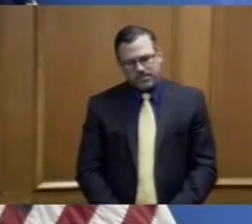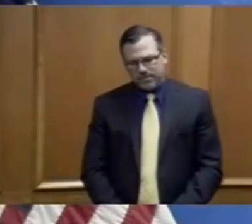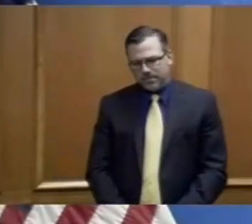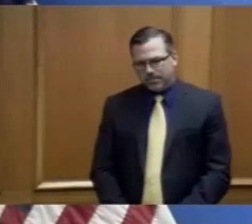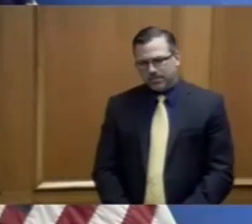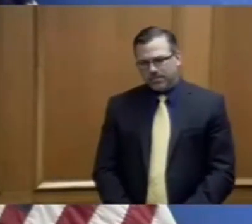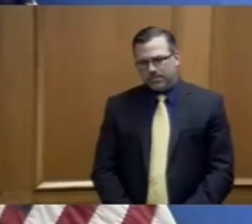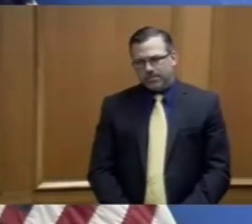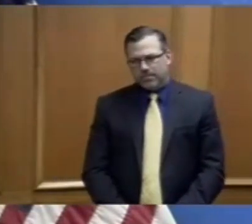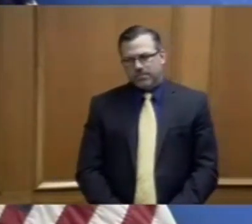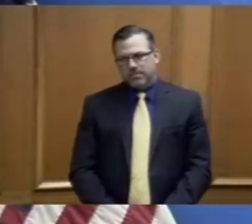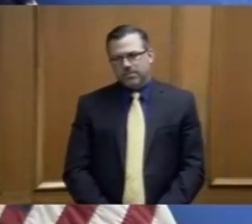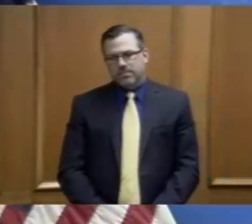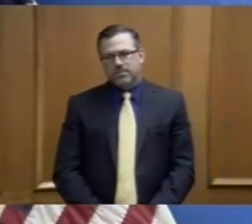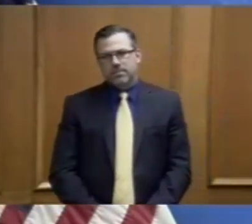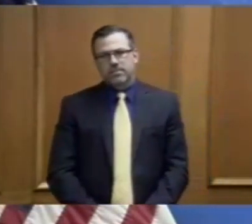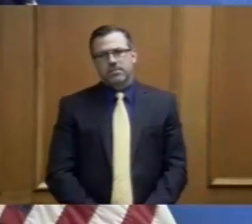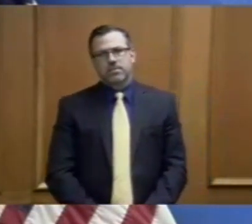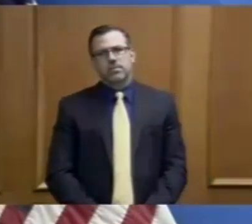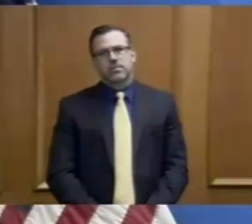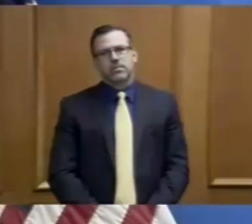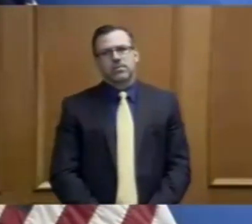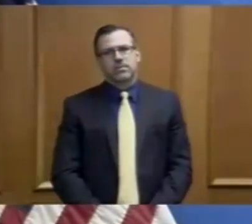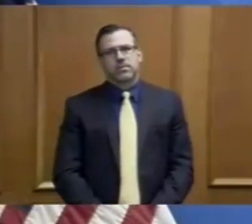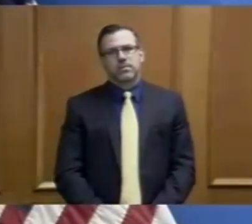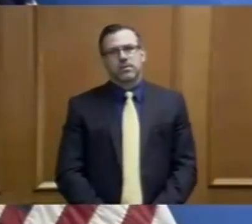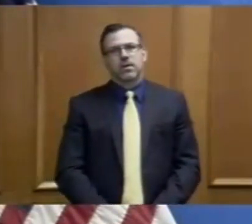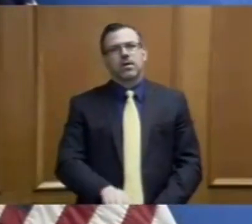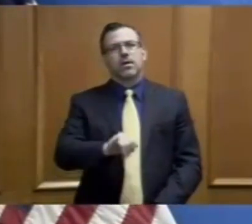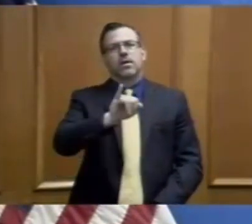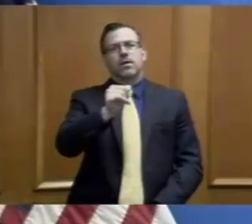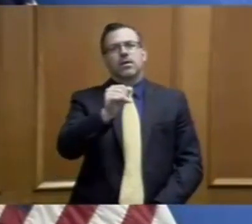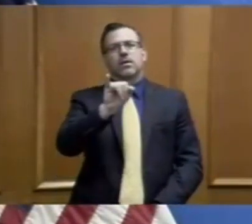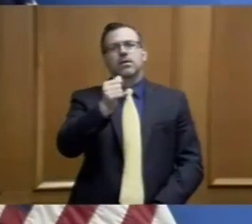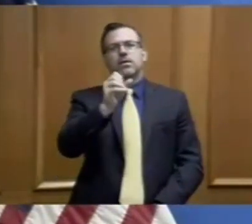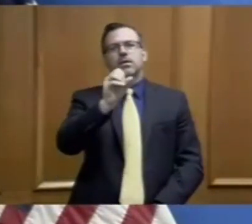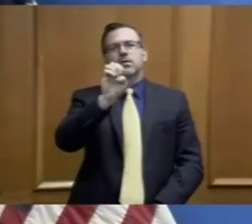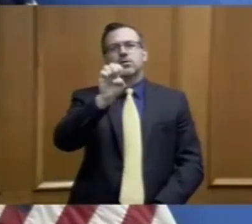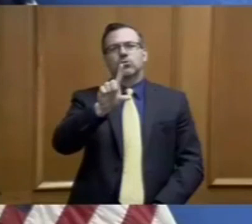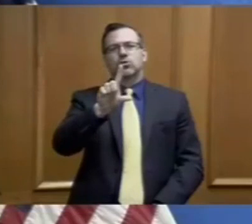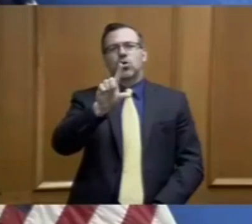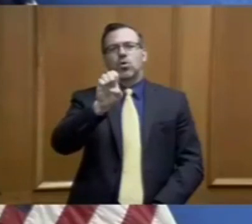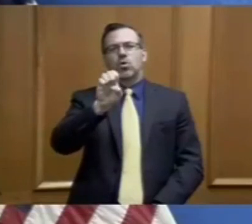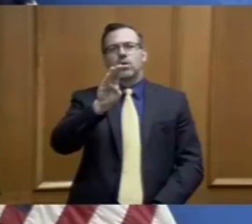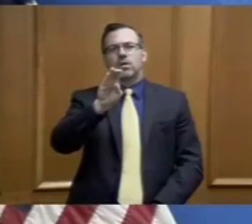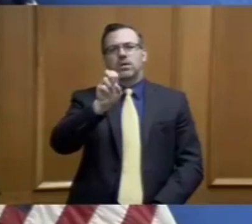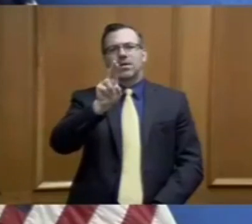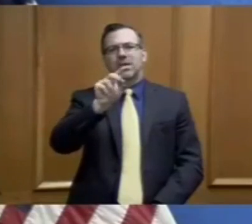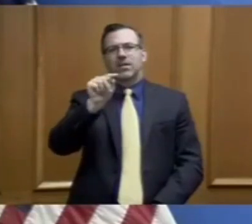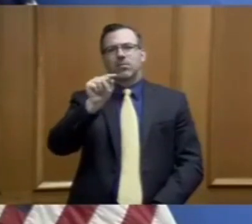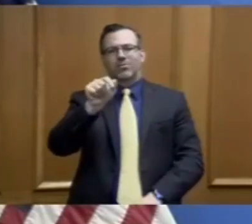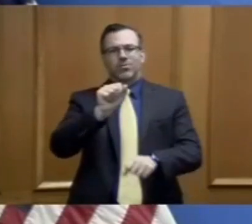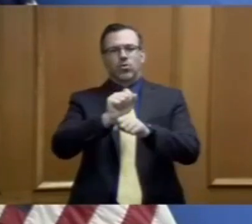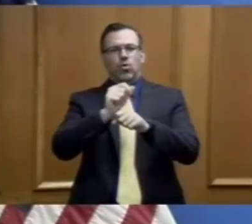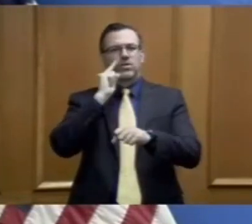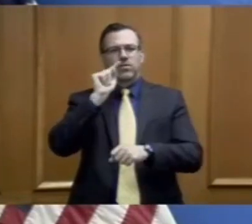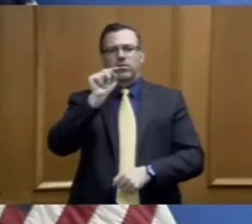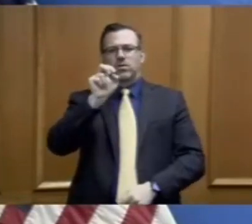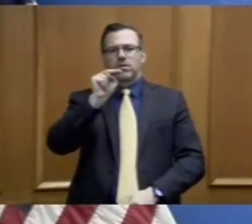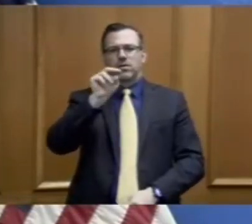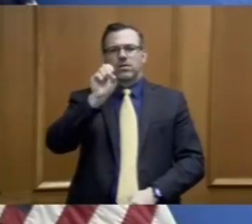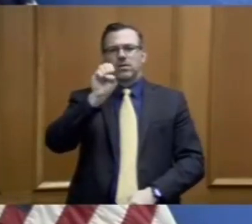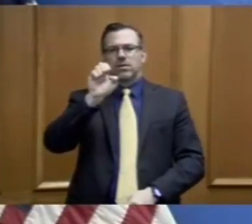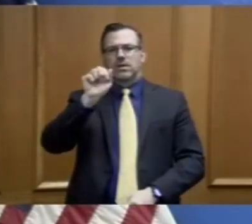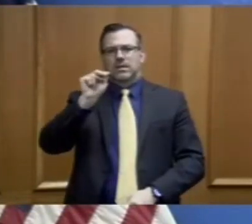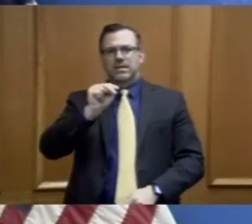Thank you. Next, we'll go to Joel Ebert of the Tennessean. Joel, your line is open. Yeah, Governor, aside from